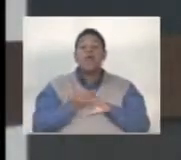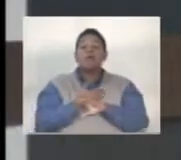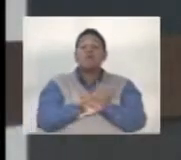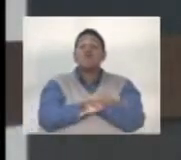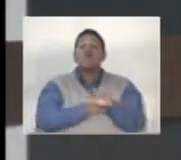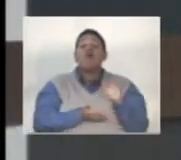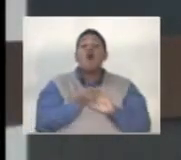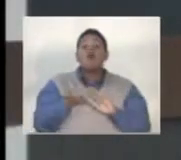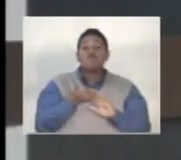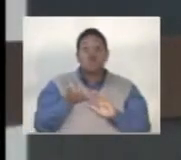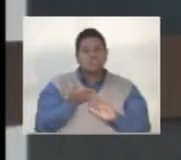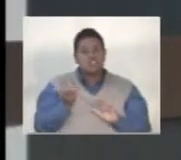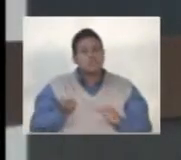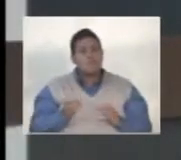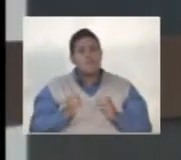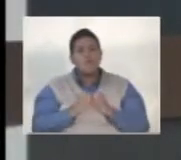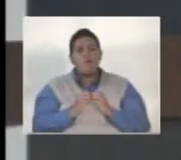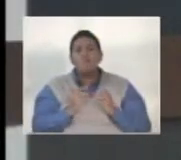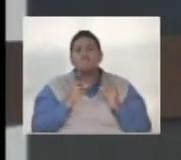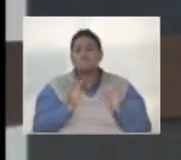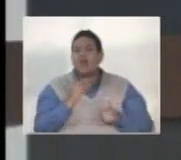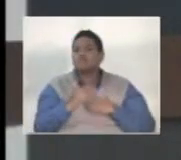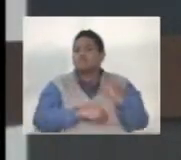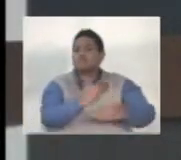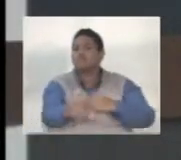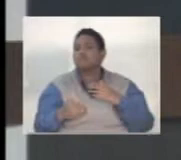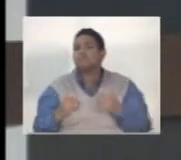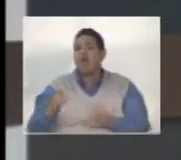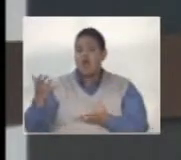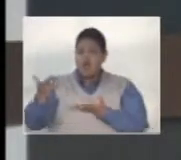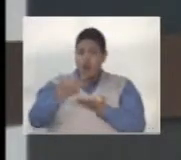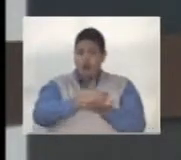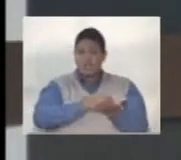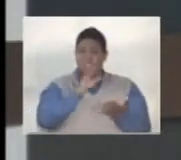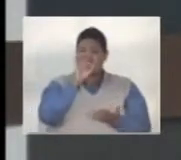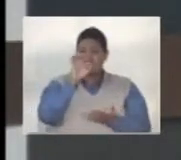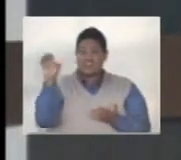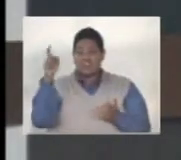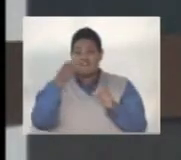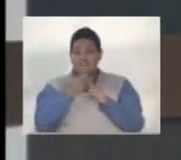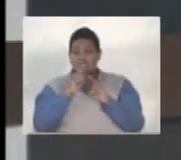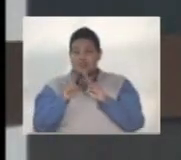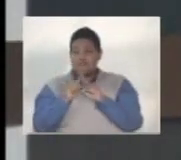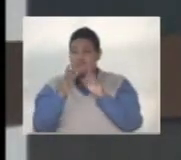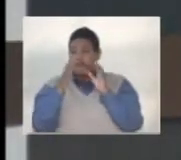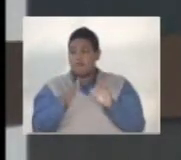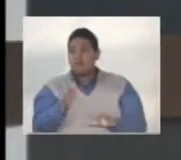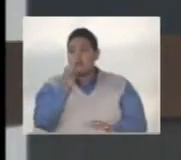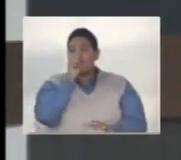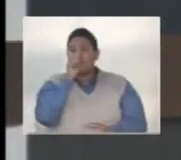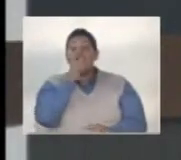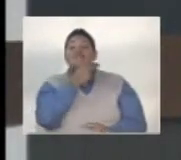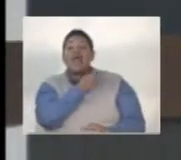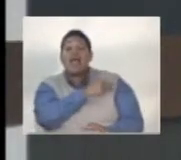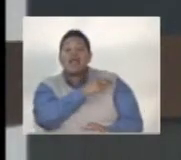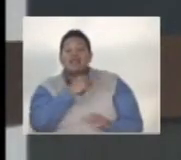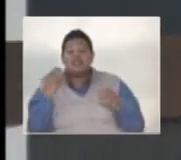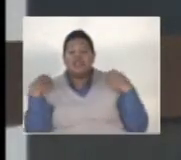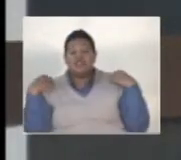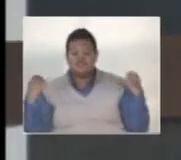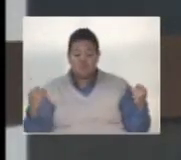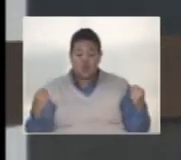operational efficiency, the collections of fees from persons with private health insurance,